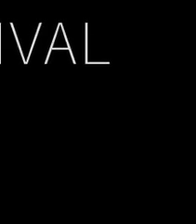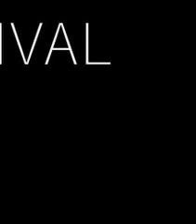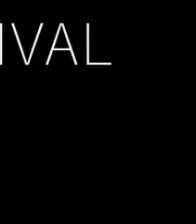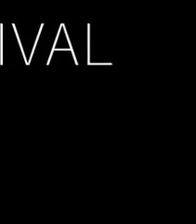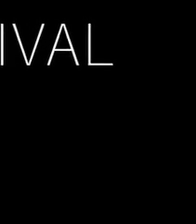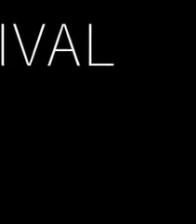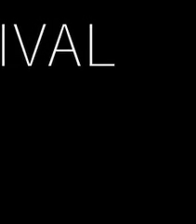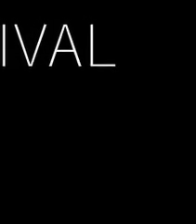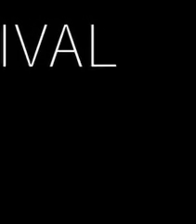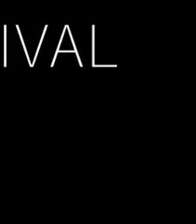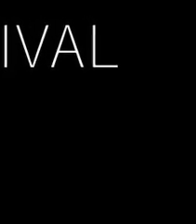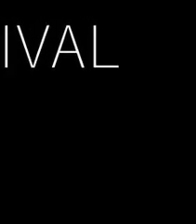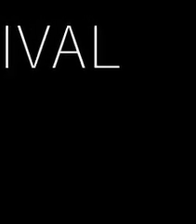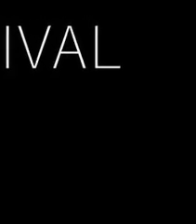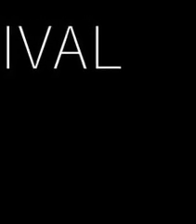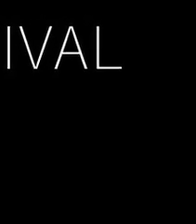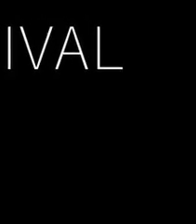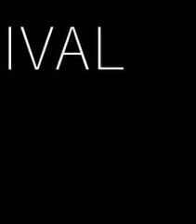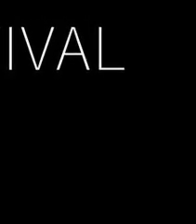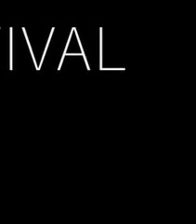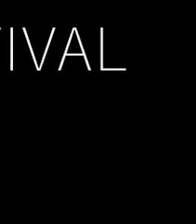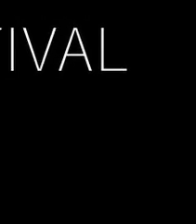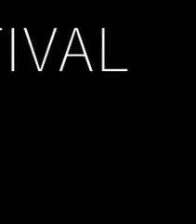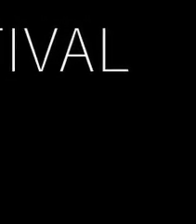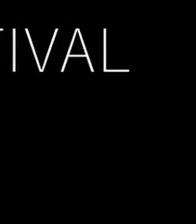Please welcome Reverend Robert Jones, Jr.